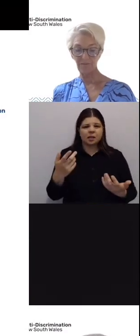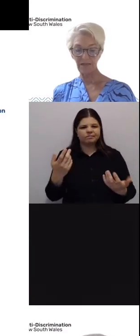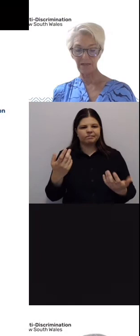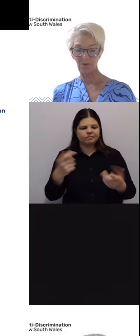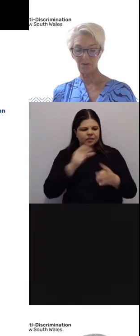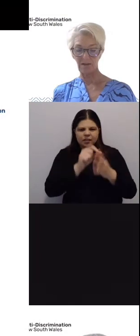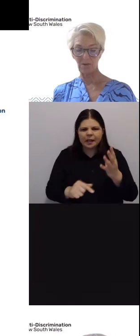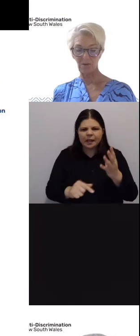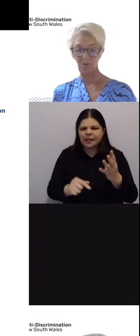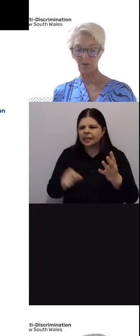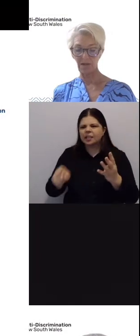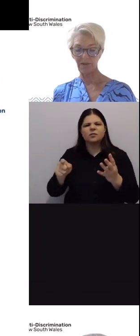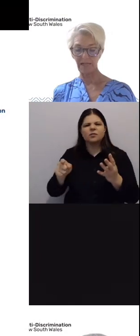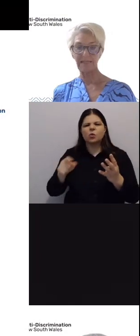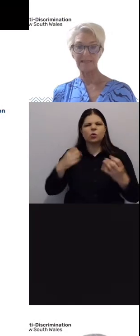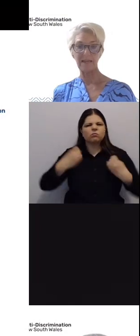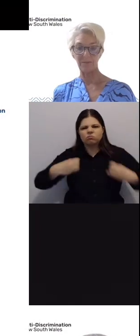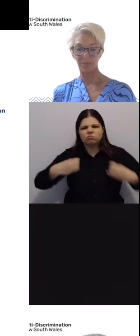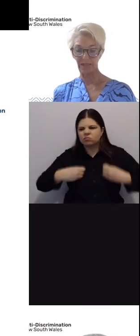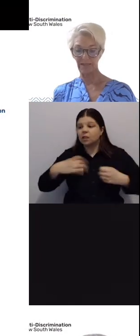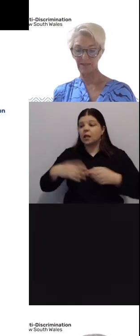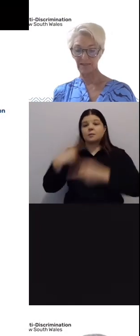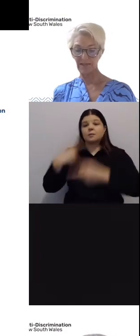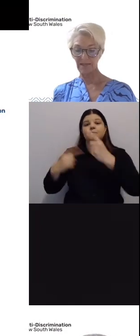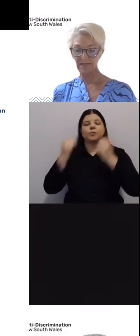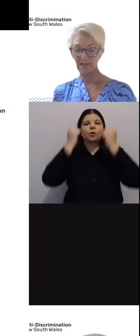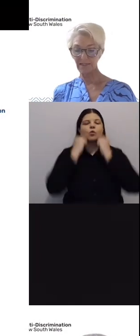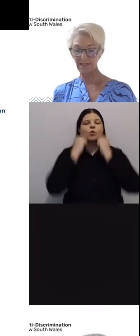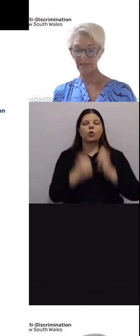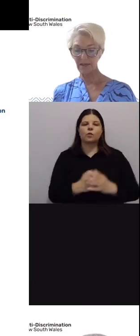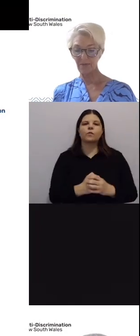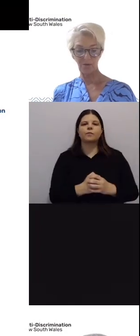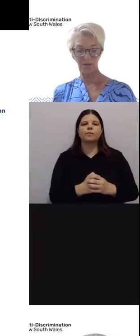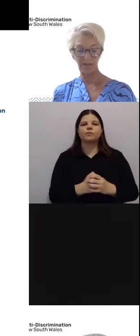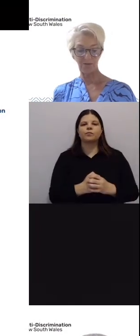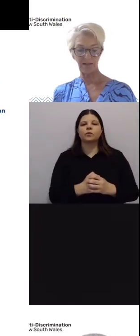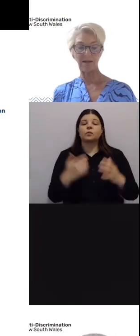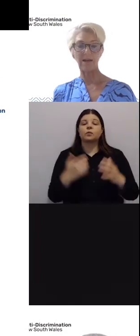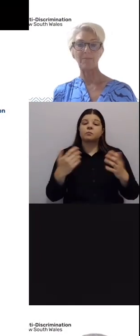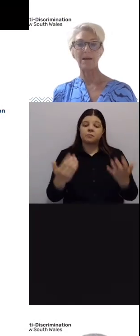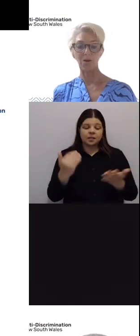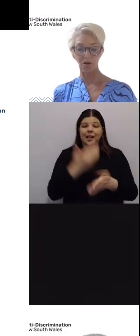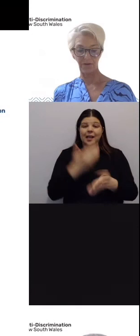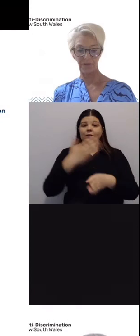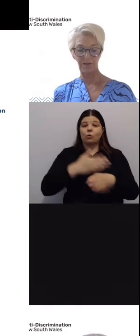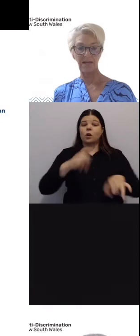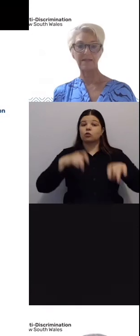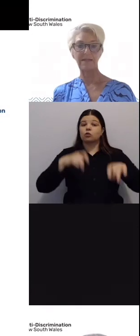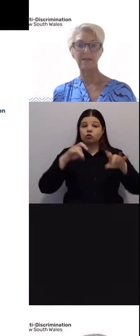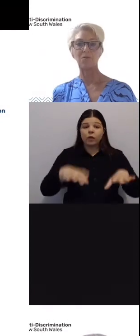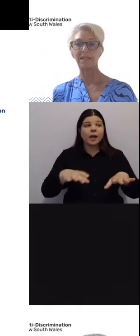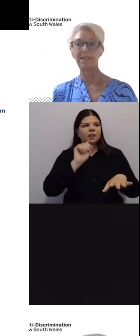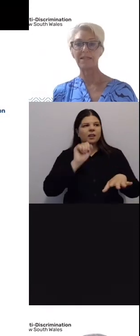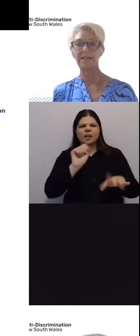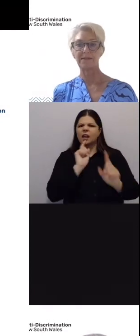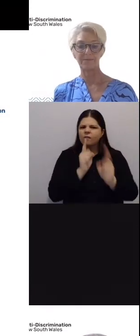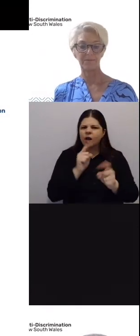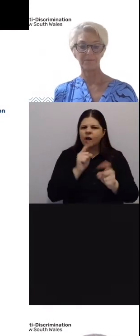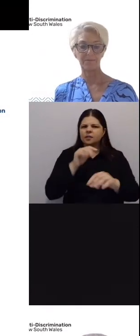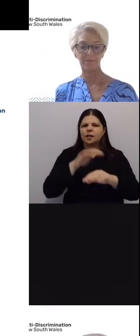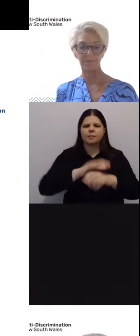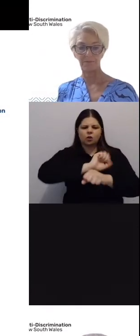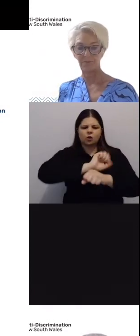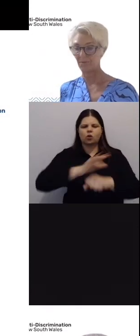Advice from medical and work health and safety bodies such as Safe Work Australia about COVID-19 risks.